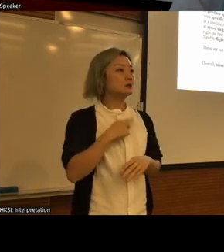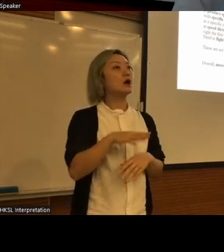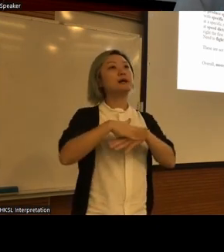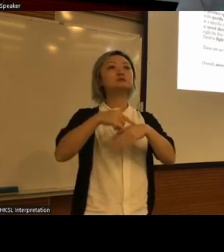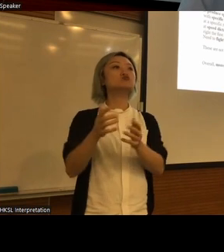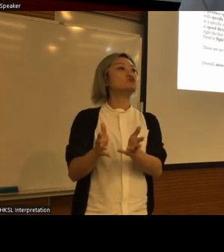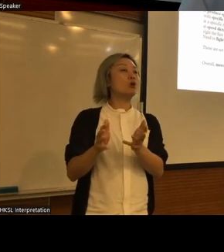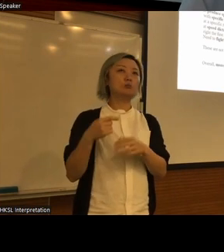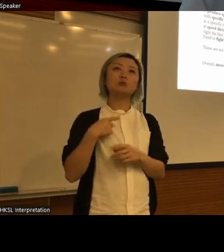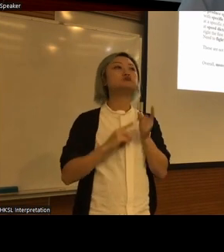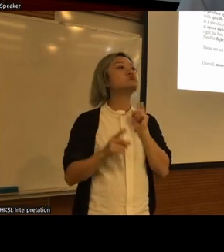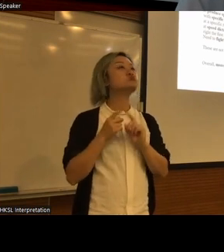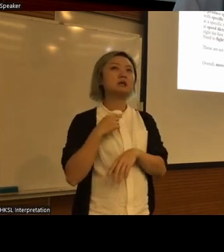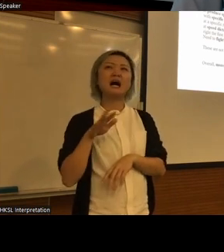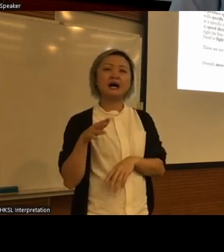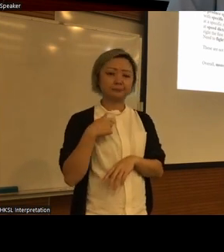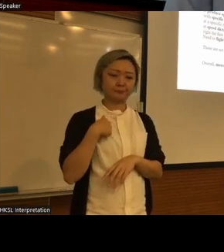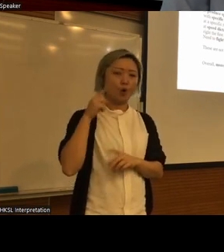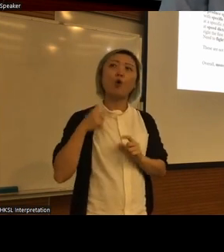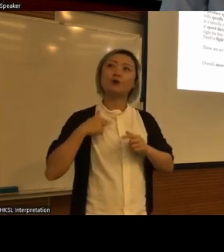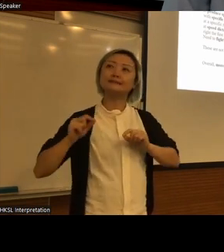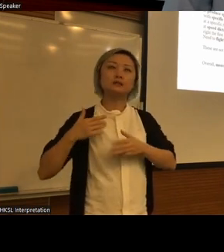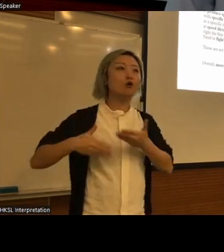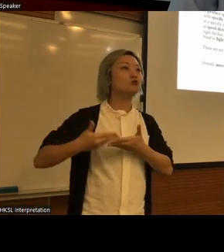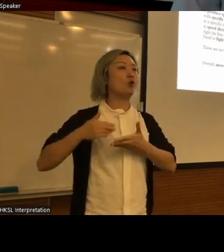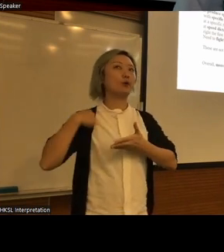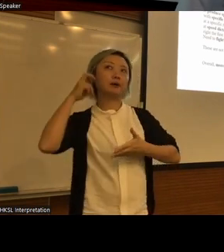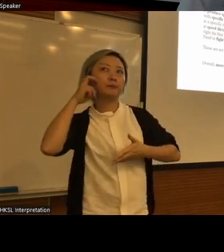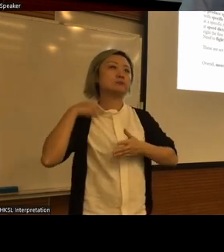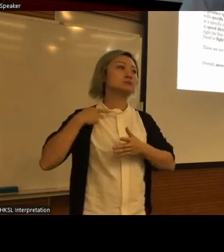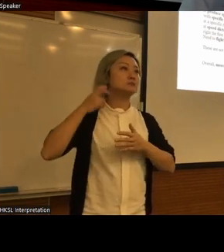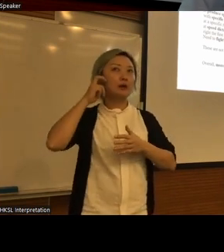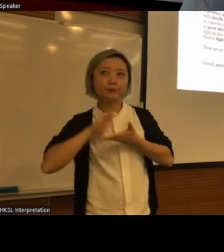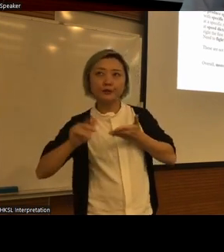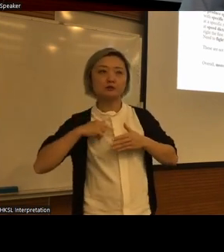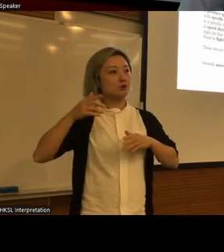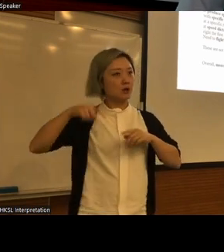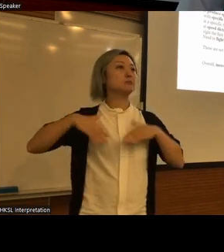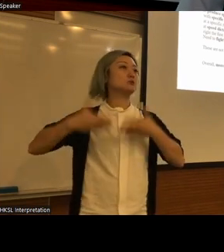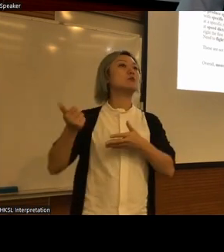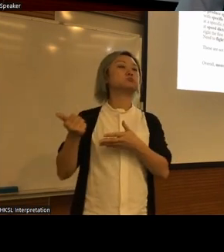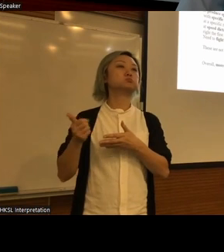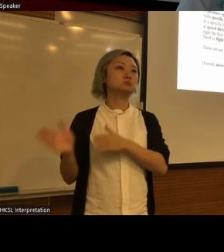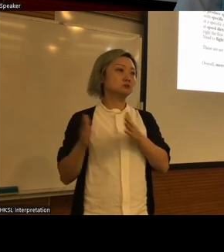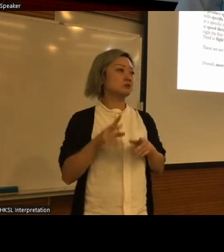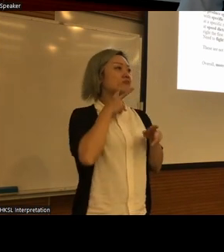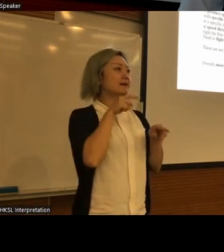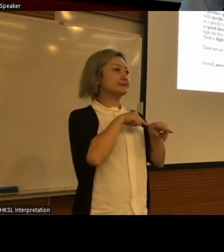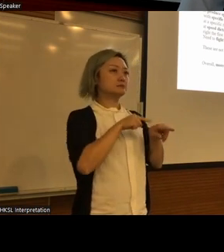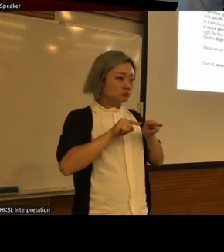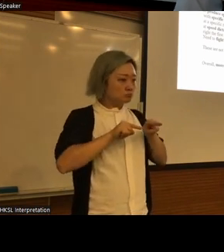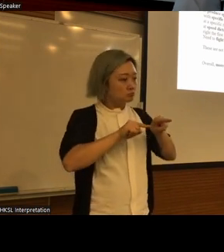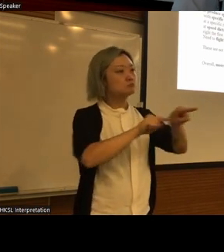And you have to do it right the first time. There can be no exchange. Oh, was this right? Was this not